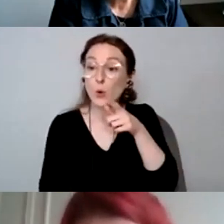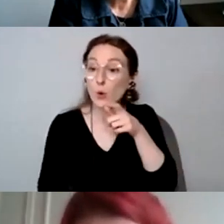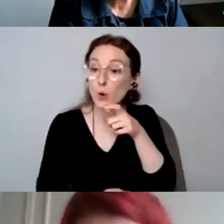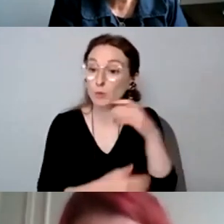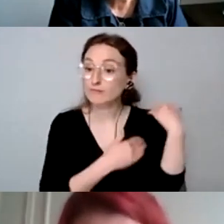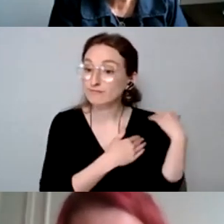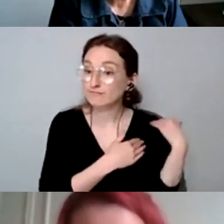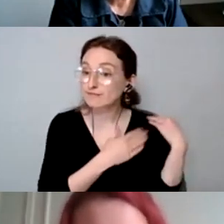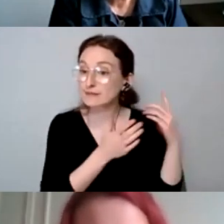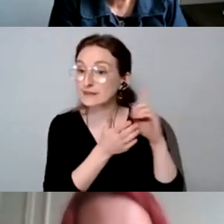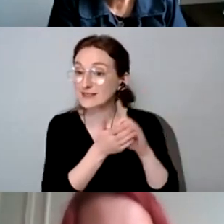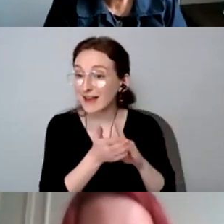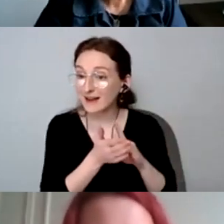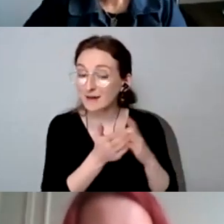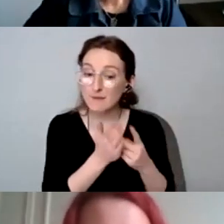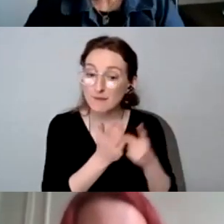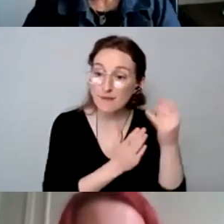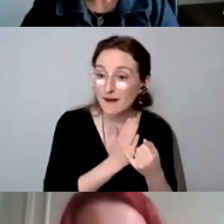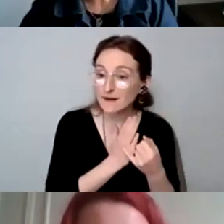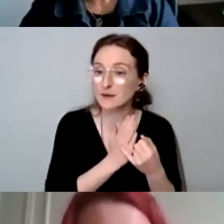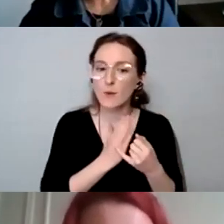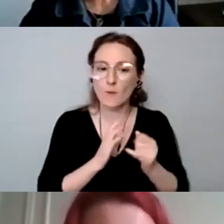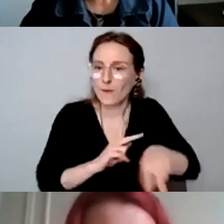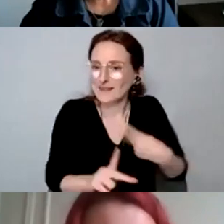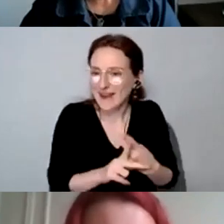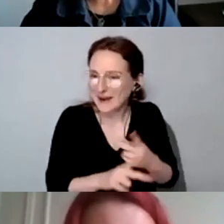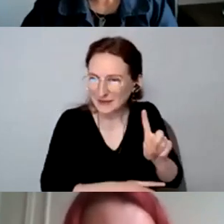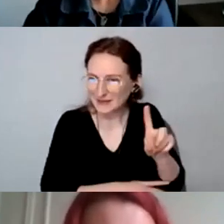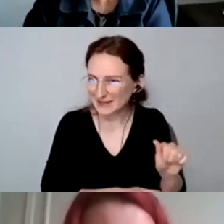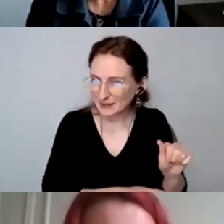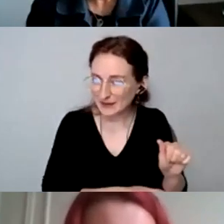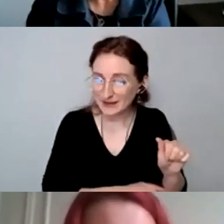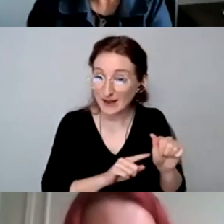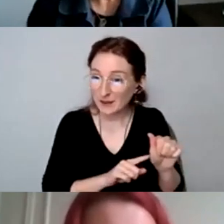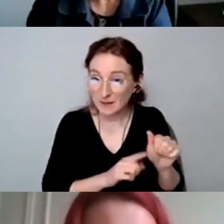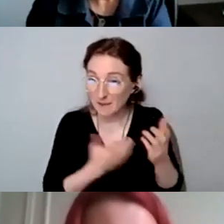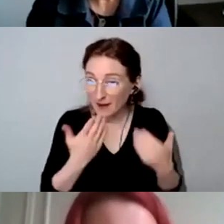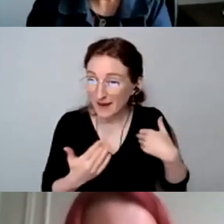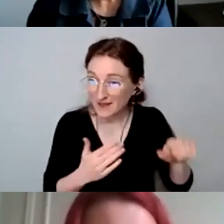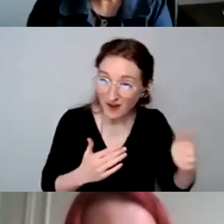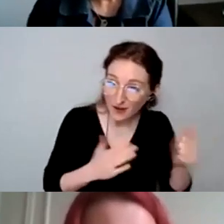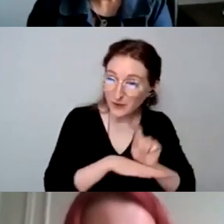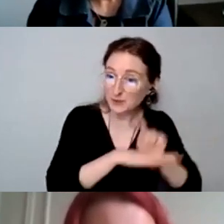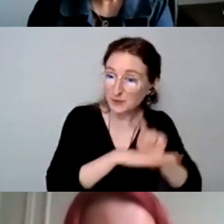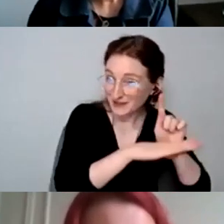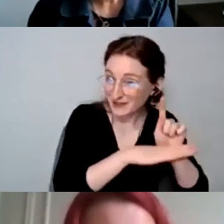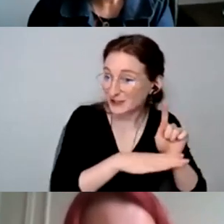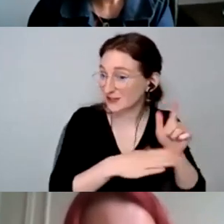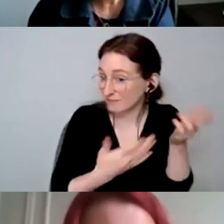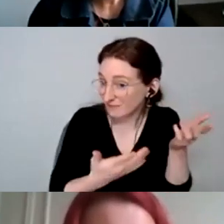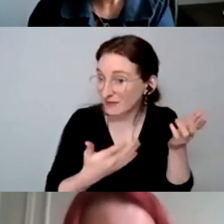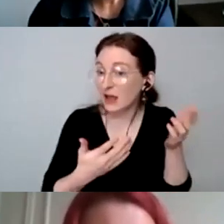those projects, and what kind of people with disabilities, what kind of other privileges they have. And so we need to really take into account